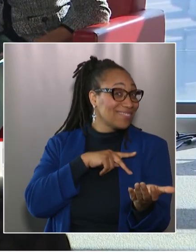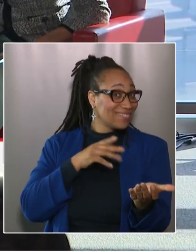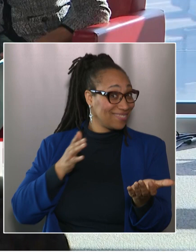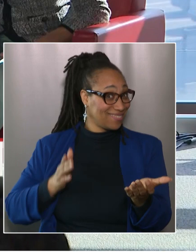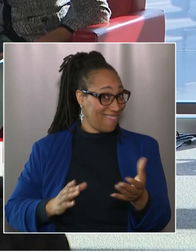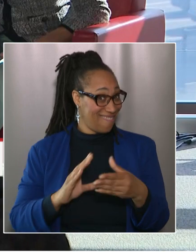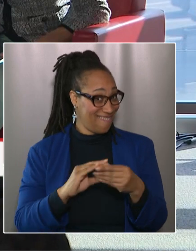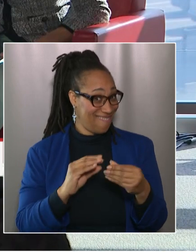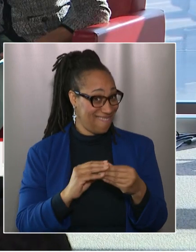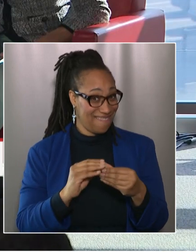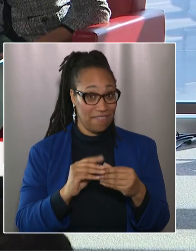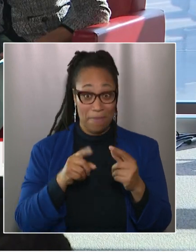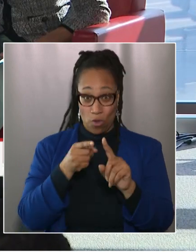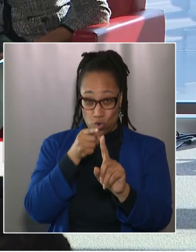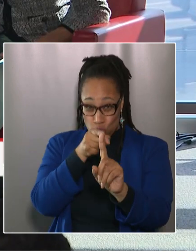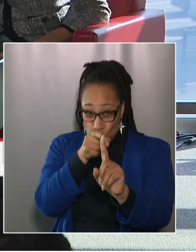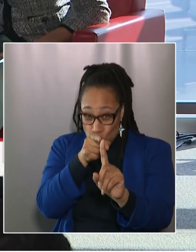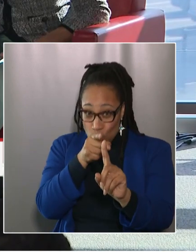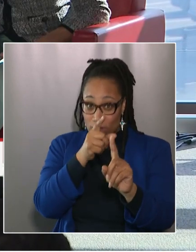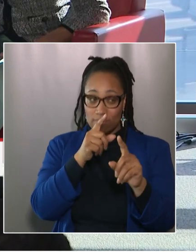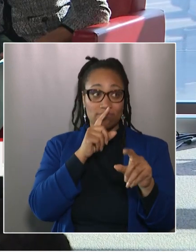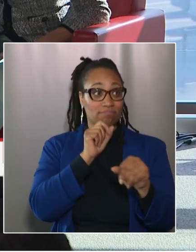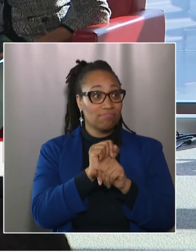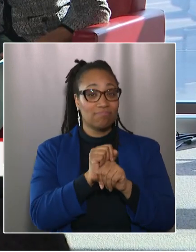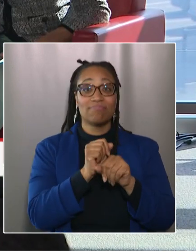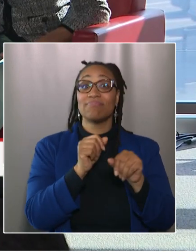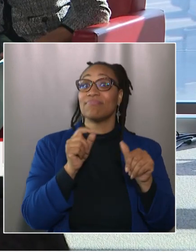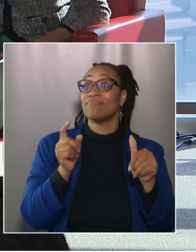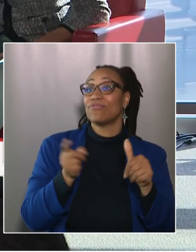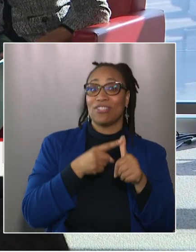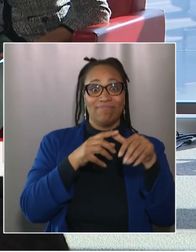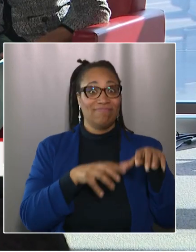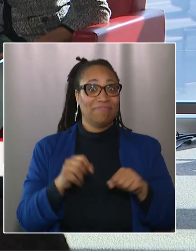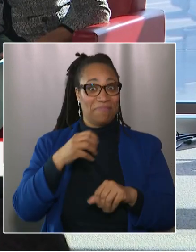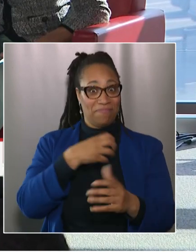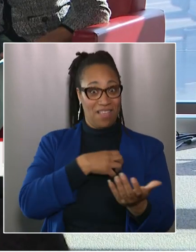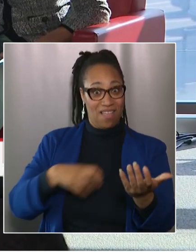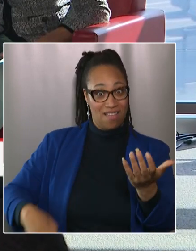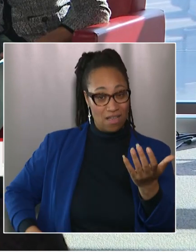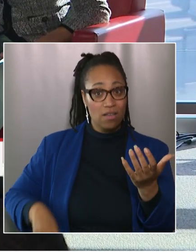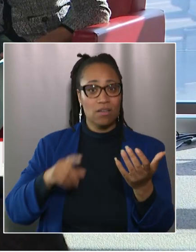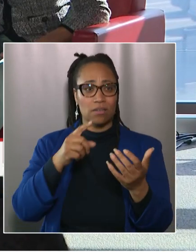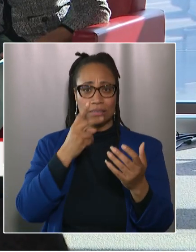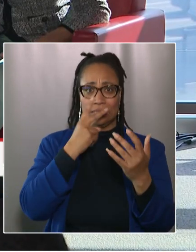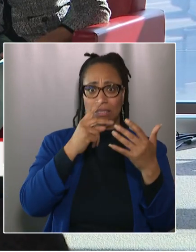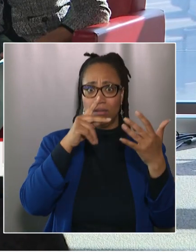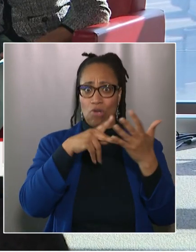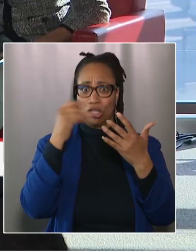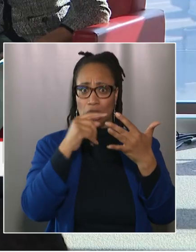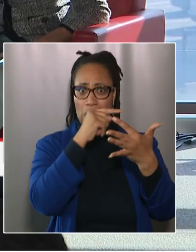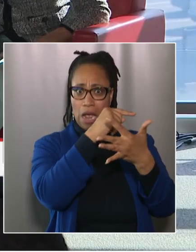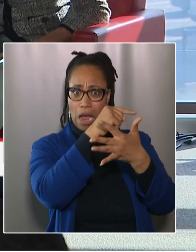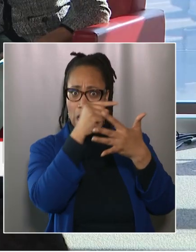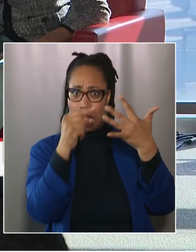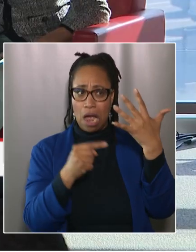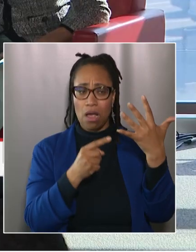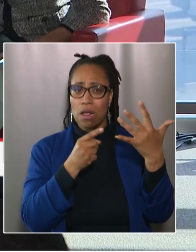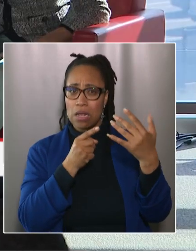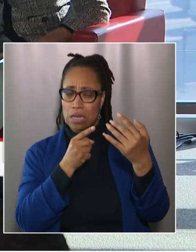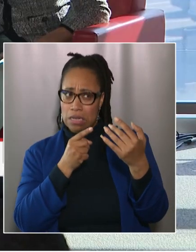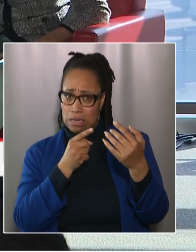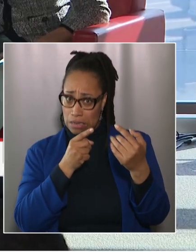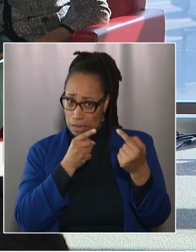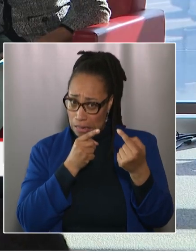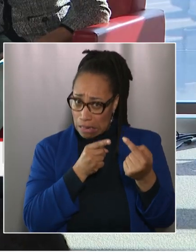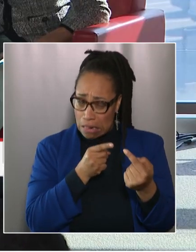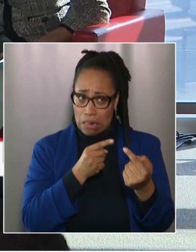McMillan, St. Elizabeth's, Walter Reed are three that just come to my mind. What sort of kept you up at night, or what sort of was that